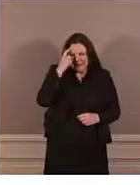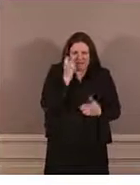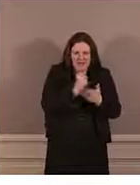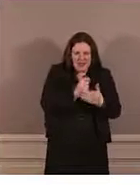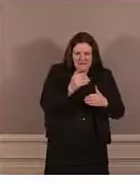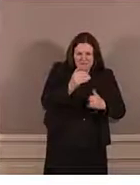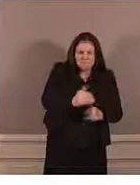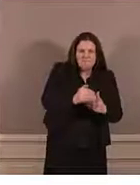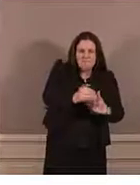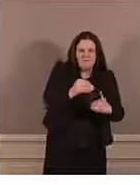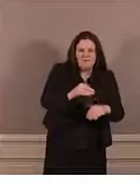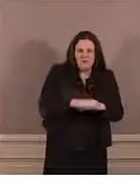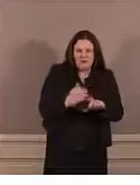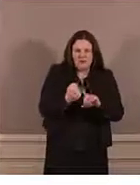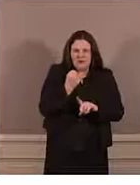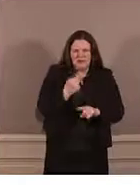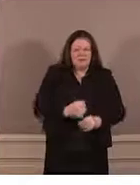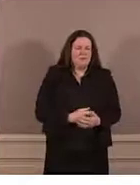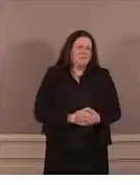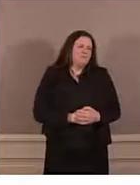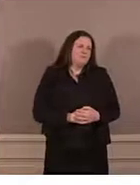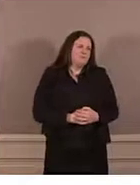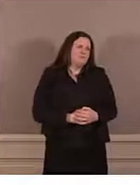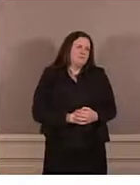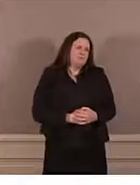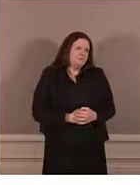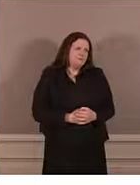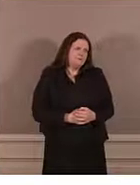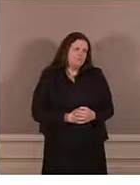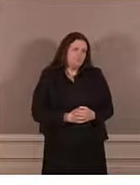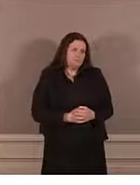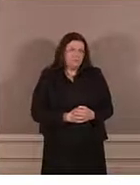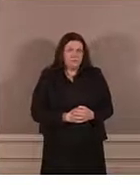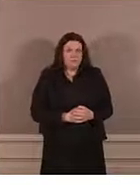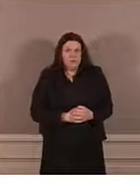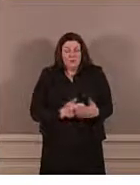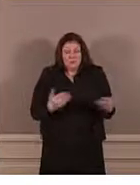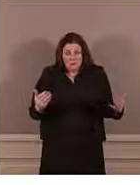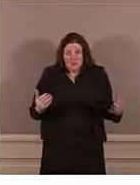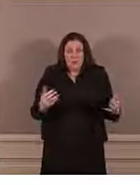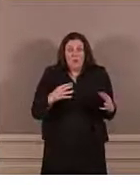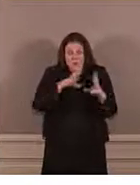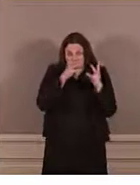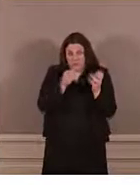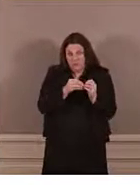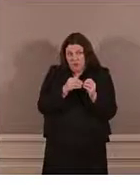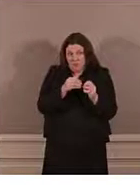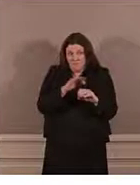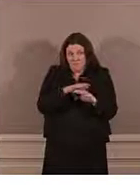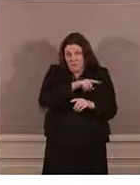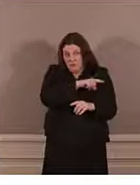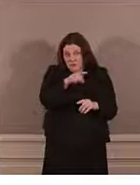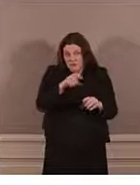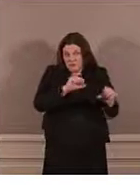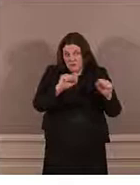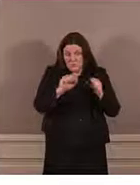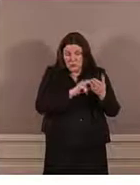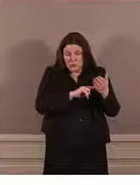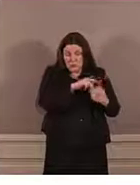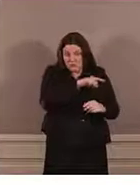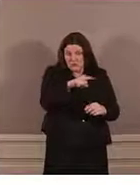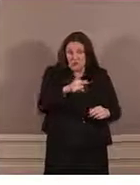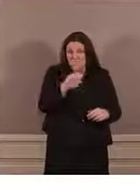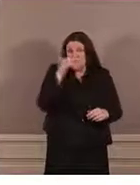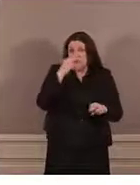timeframes for achieving those outcomes. So we did find, in terms of the main outcomes for service users, we found that there was